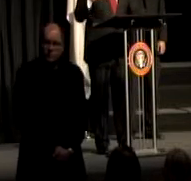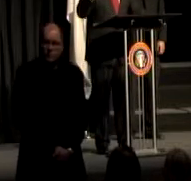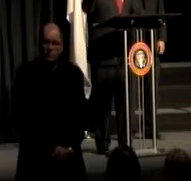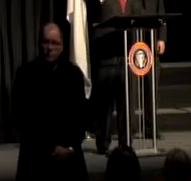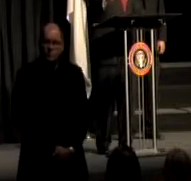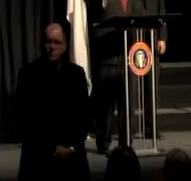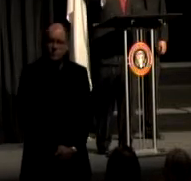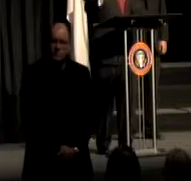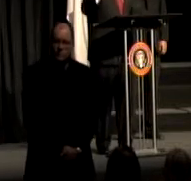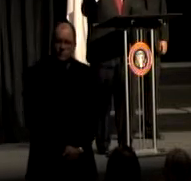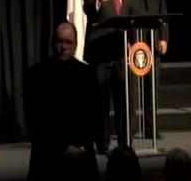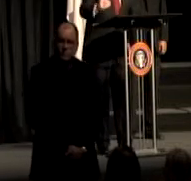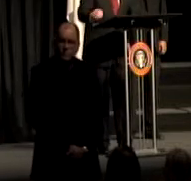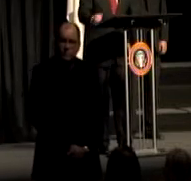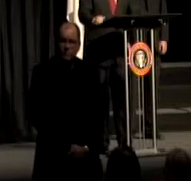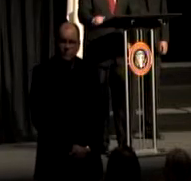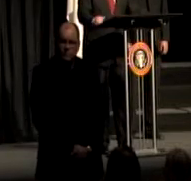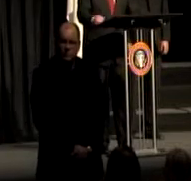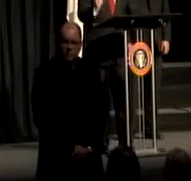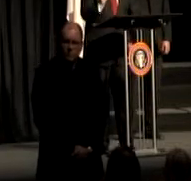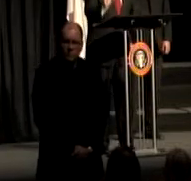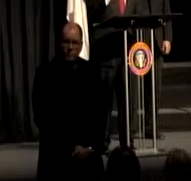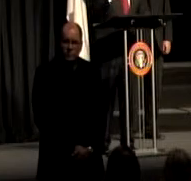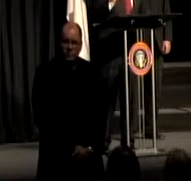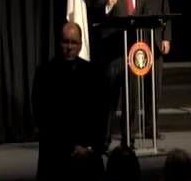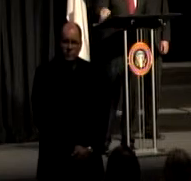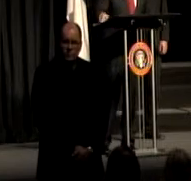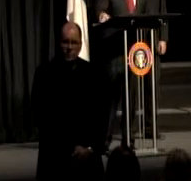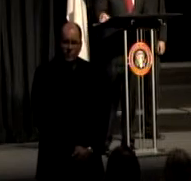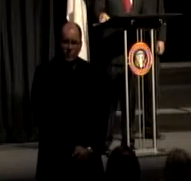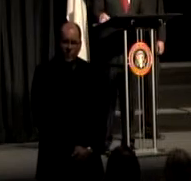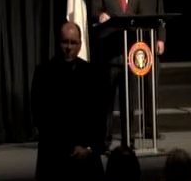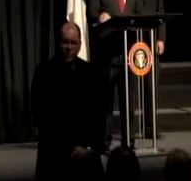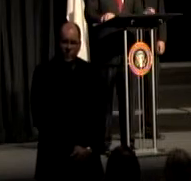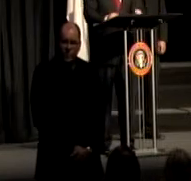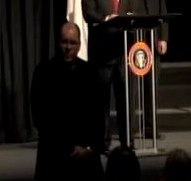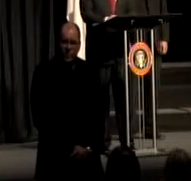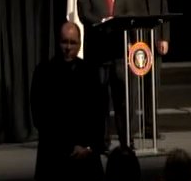and we can give our life our purpose to them that is volunteerism